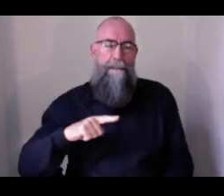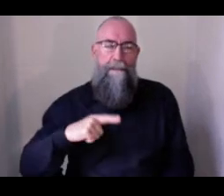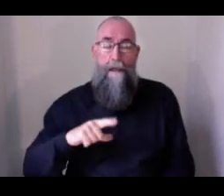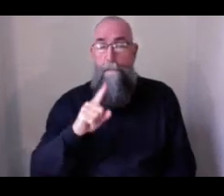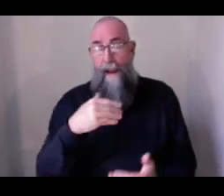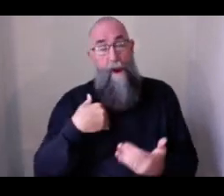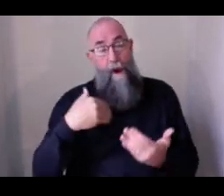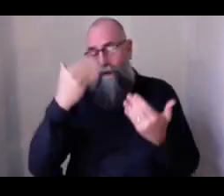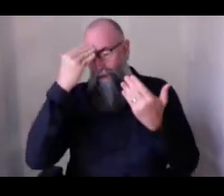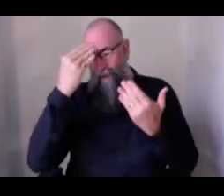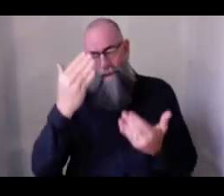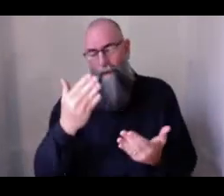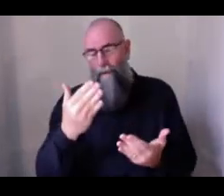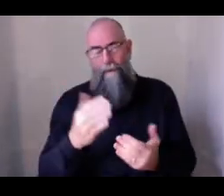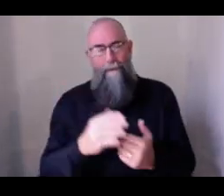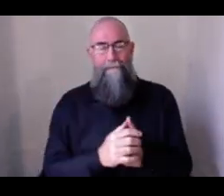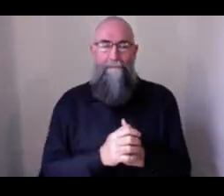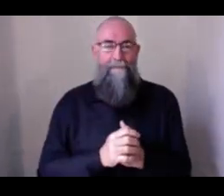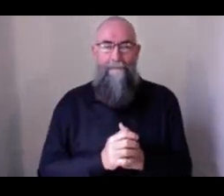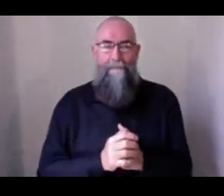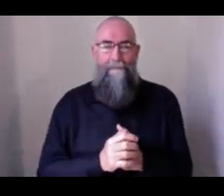sorry.